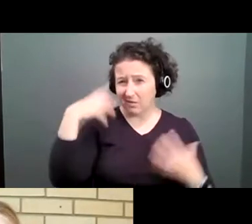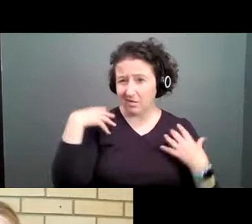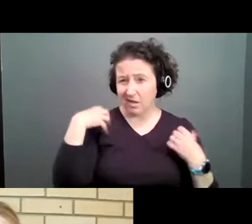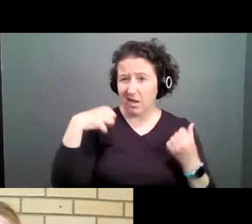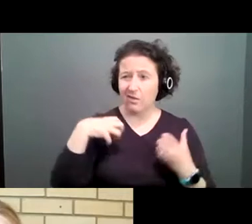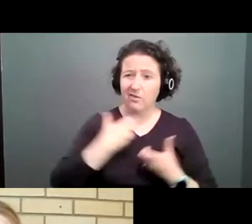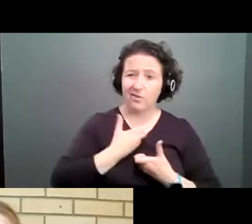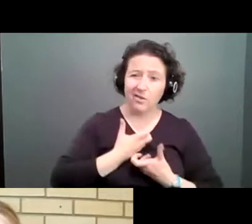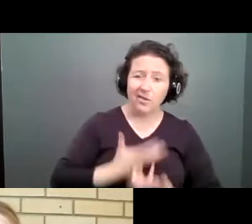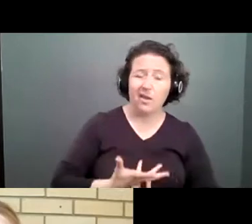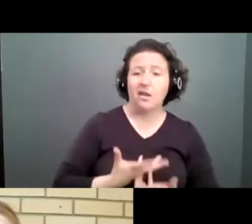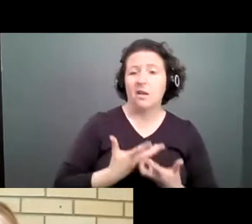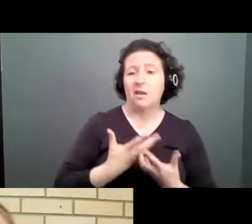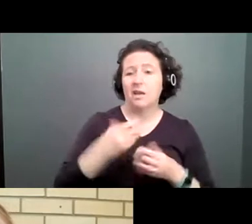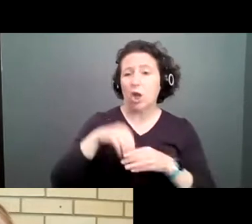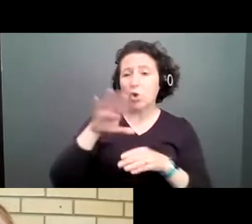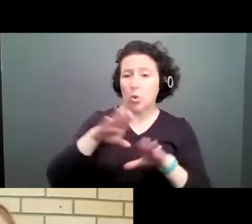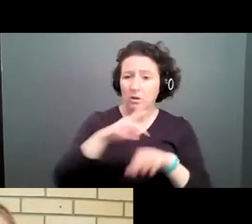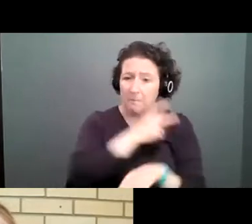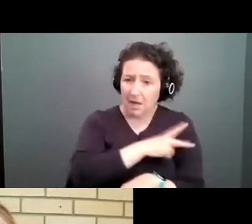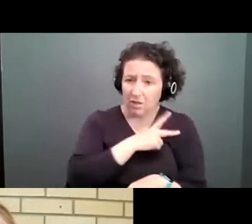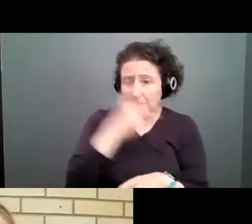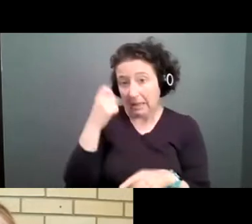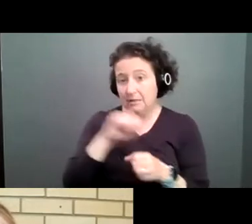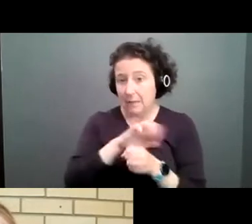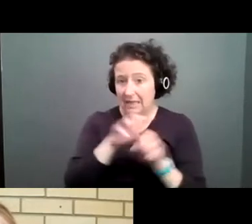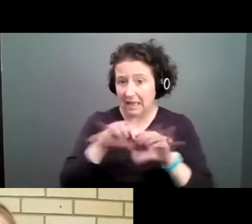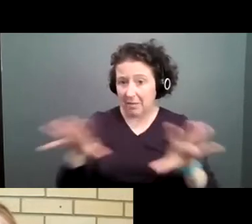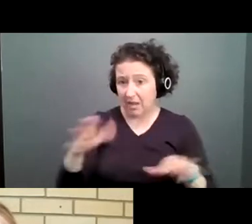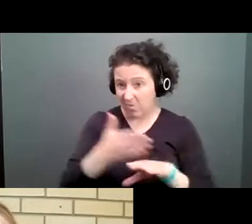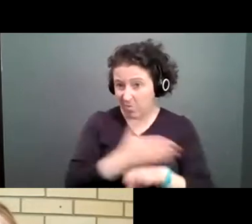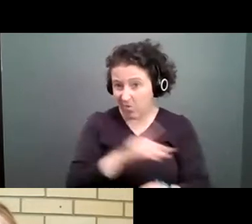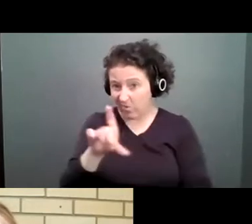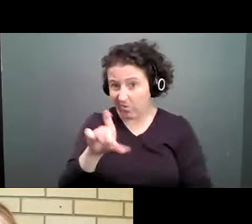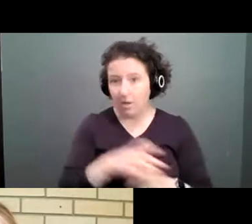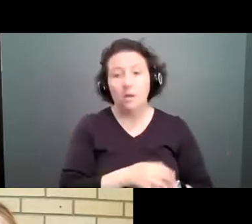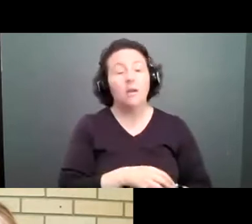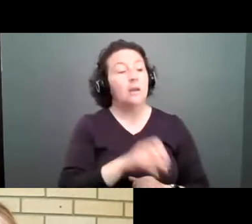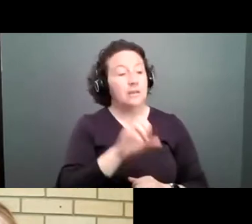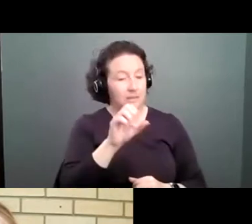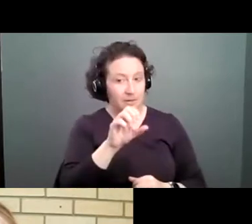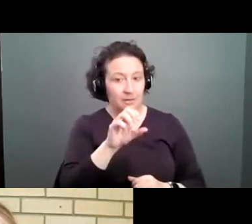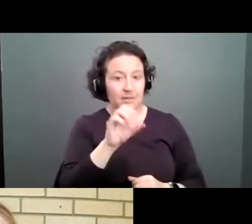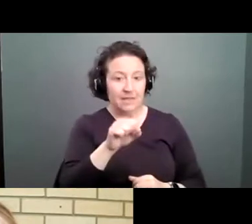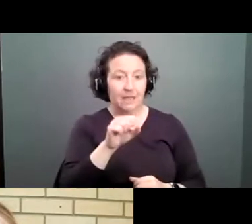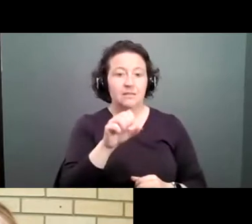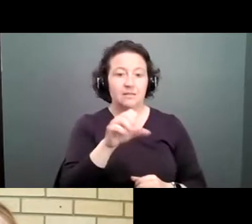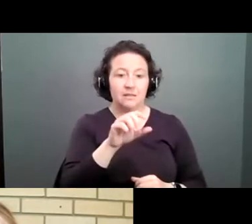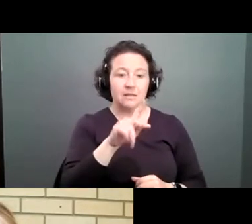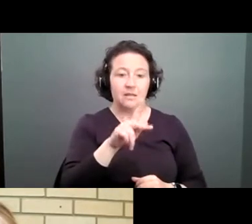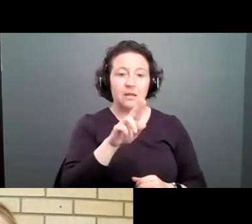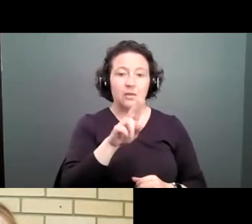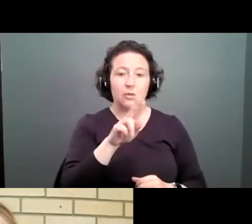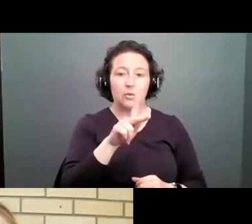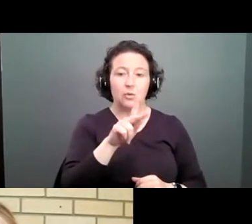patients due to the pandemic, and is it improving? Yes, definitely. As Dr. Kukreja also mentioned, we have